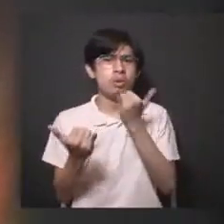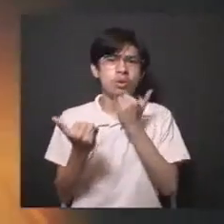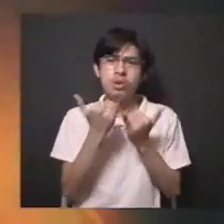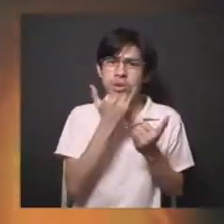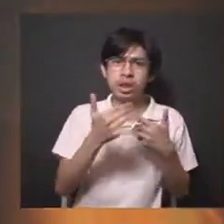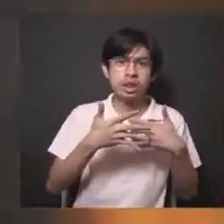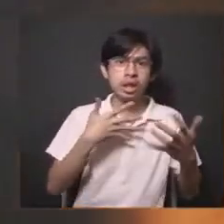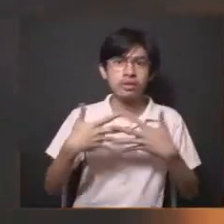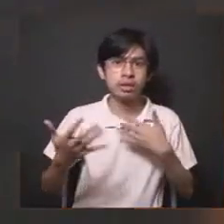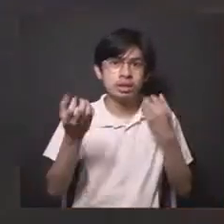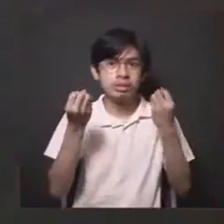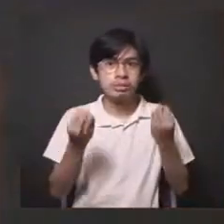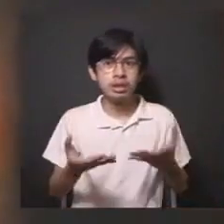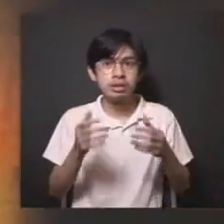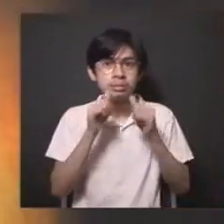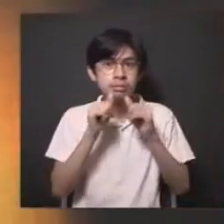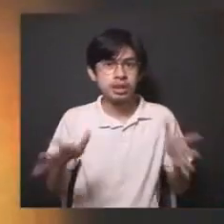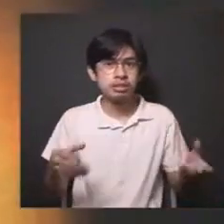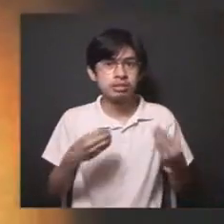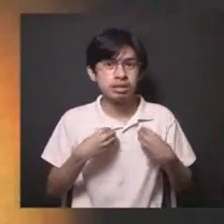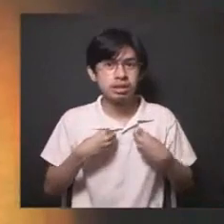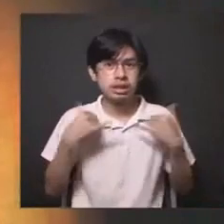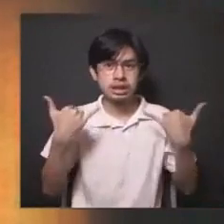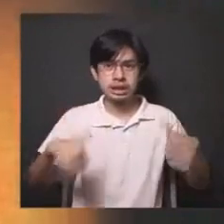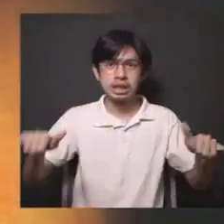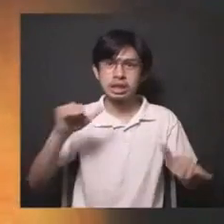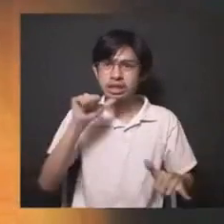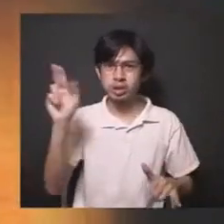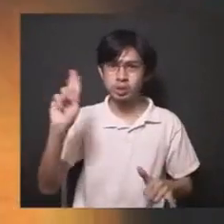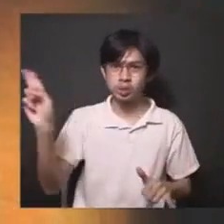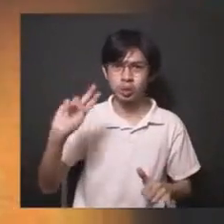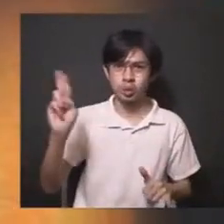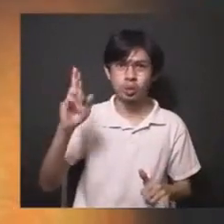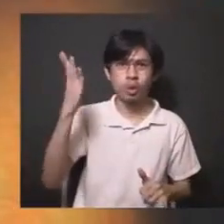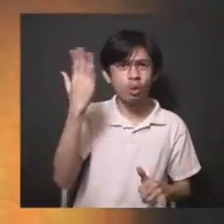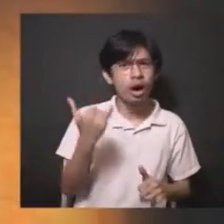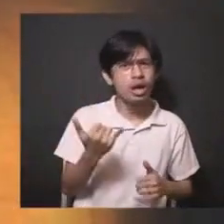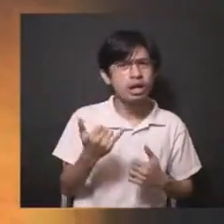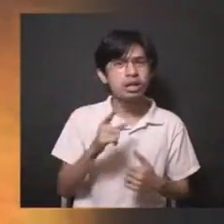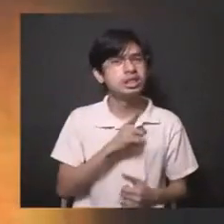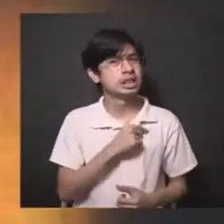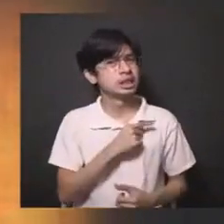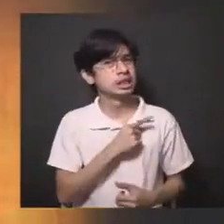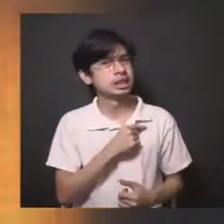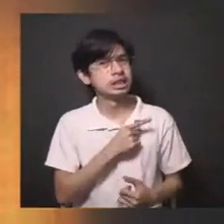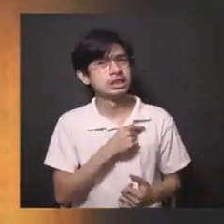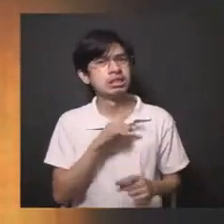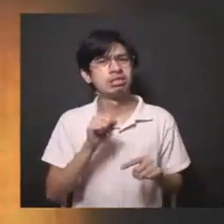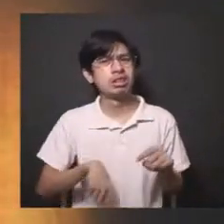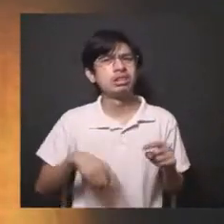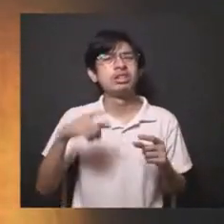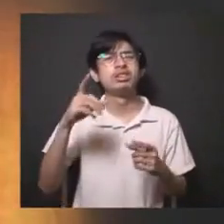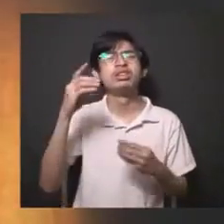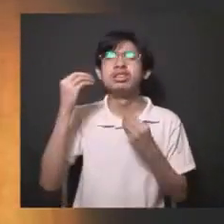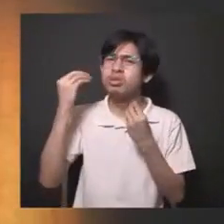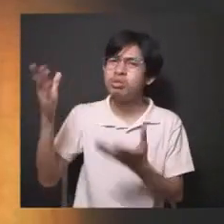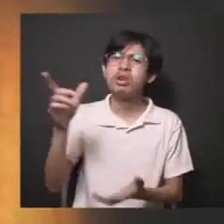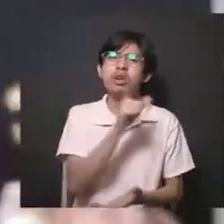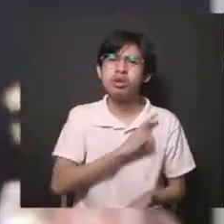be able to use that blessing. Why? Can you imagine thanking the Lord? "Lord, thank you for this blessing that I stole."